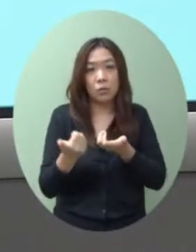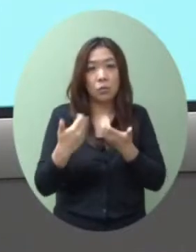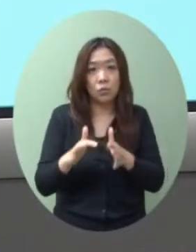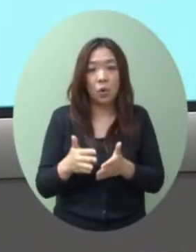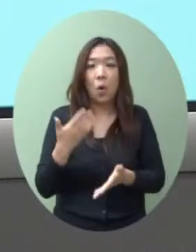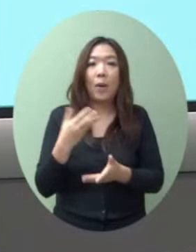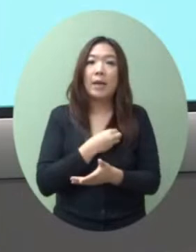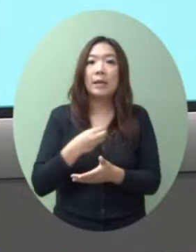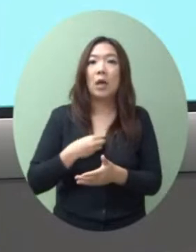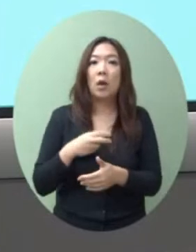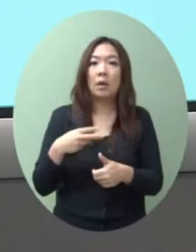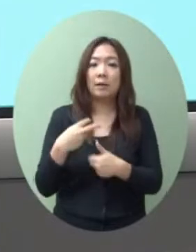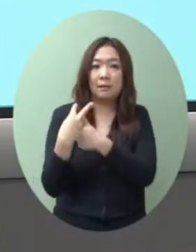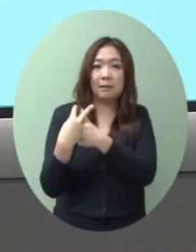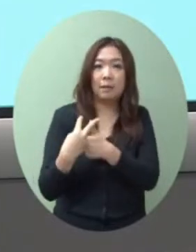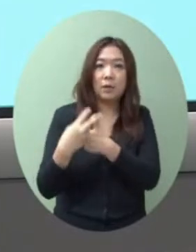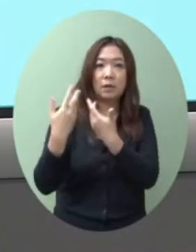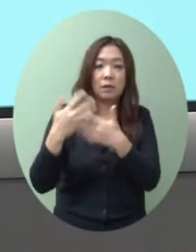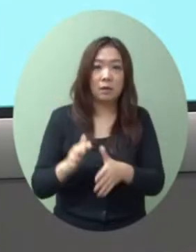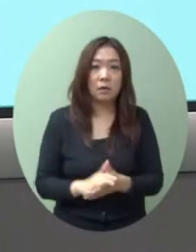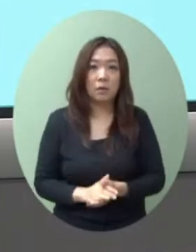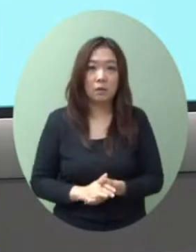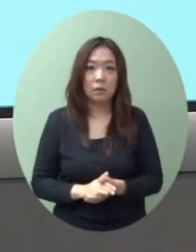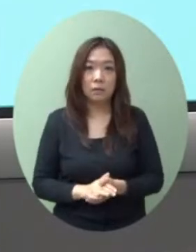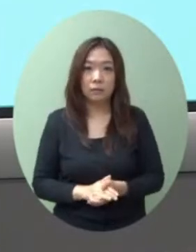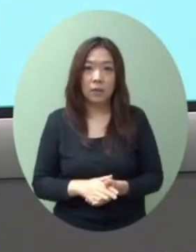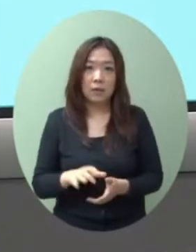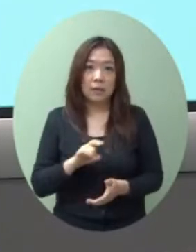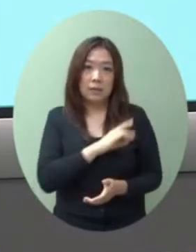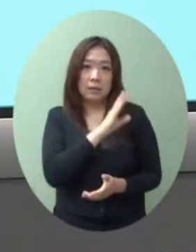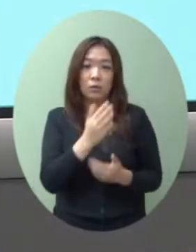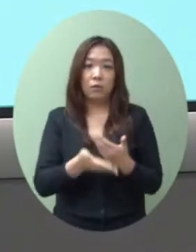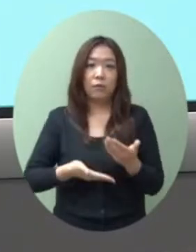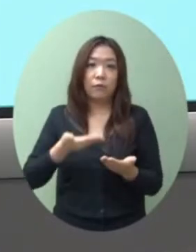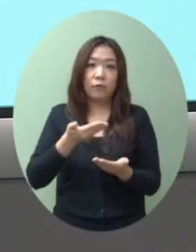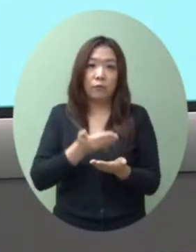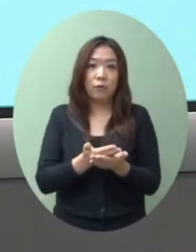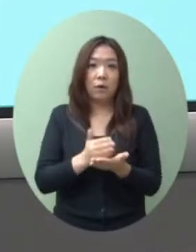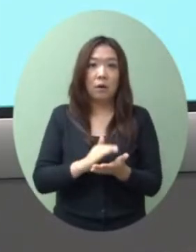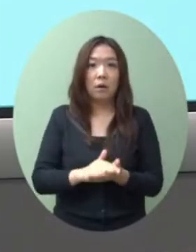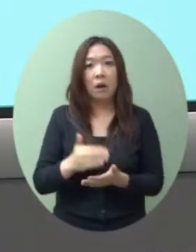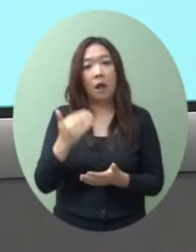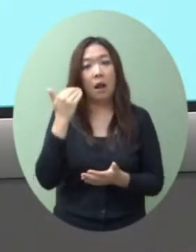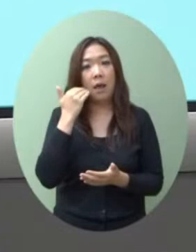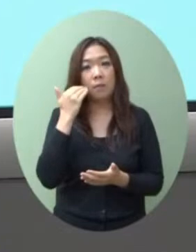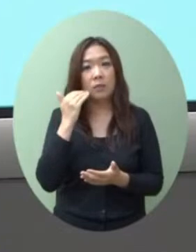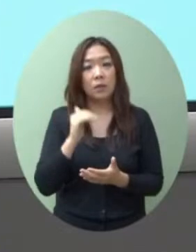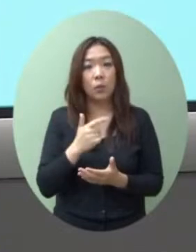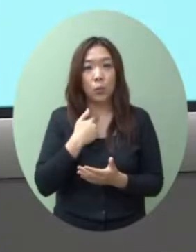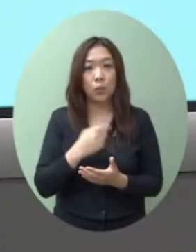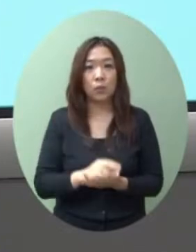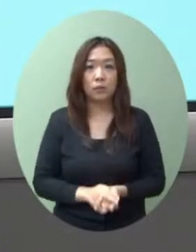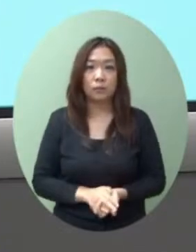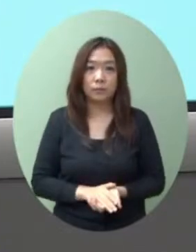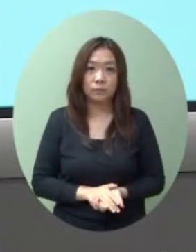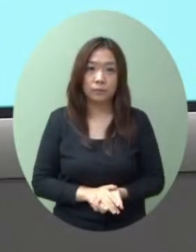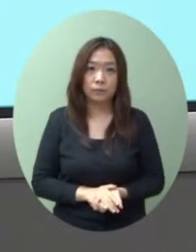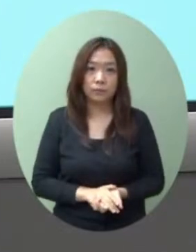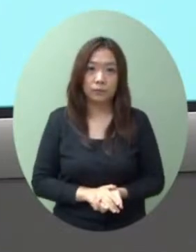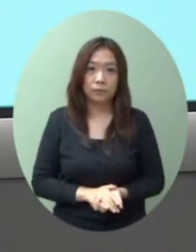of quarantine or medical surveillance, the code would automatically return to blue. Concerning